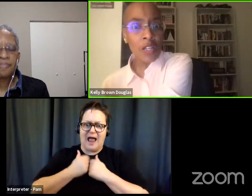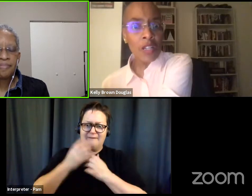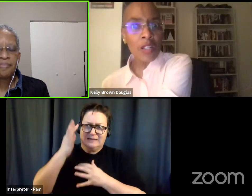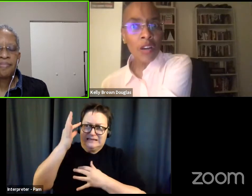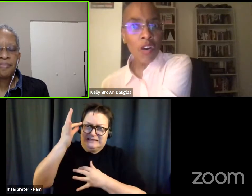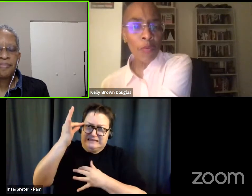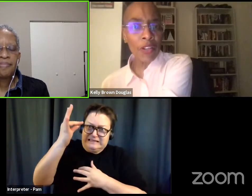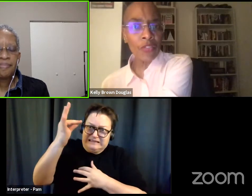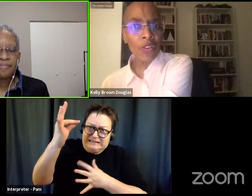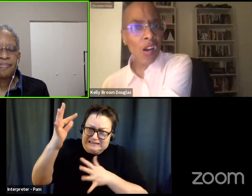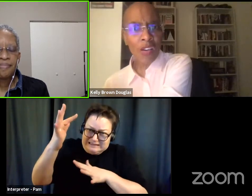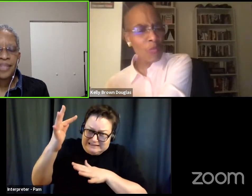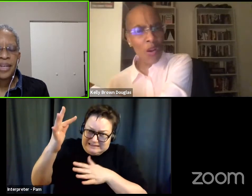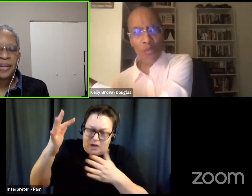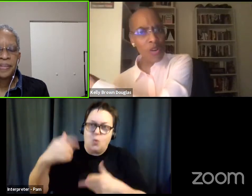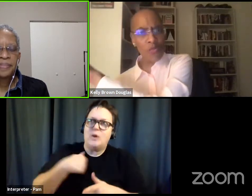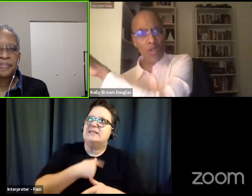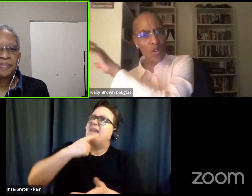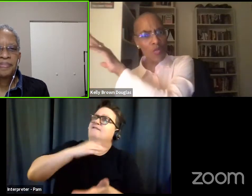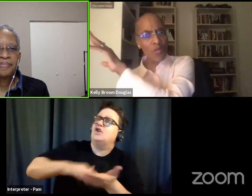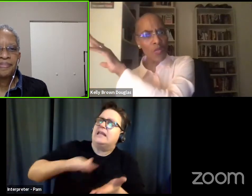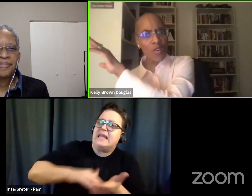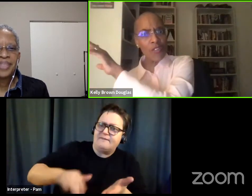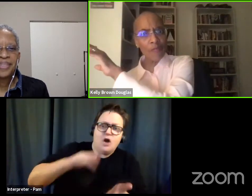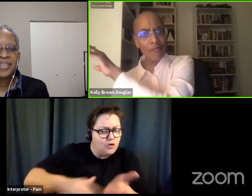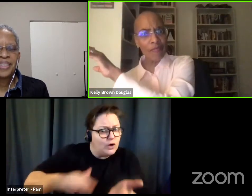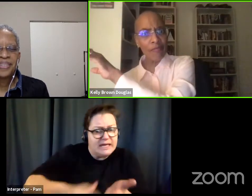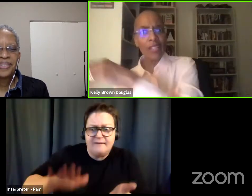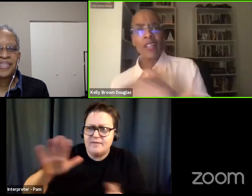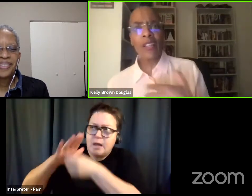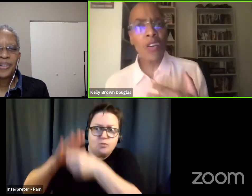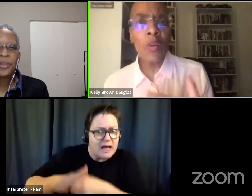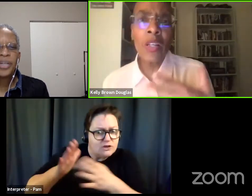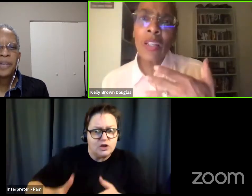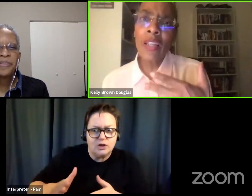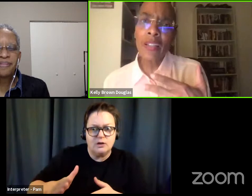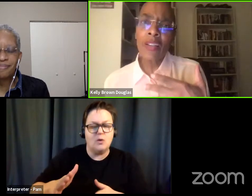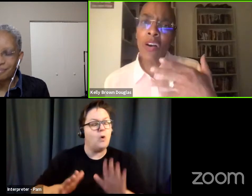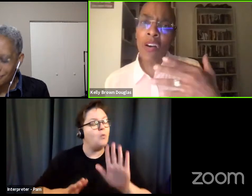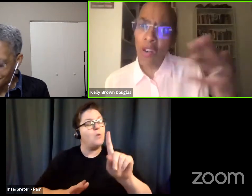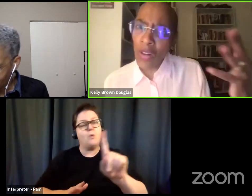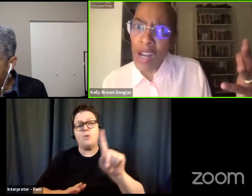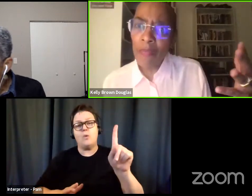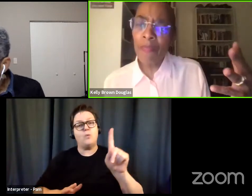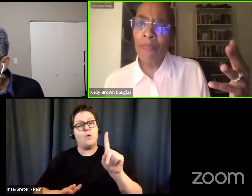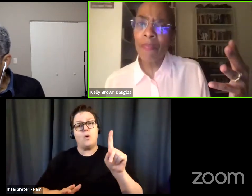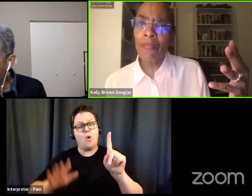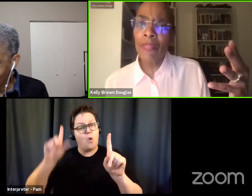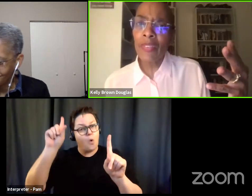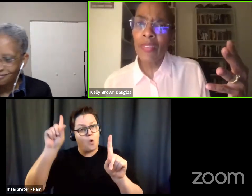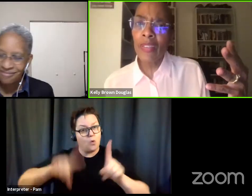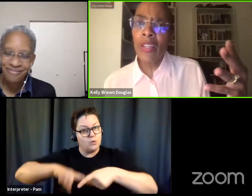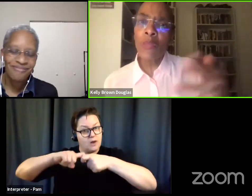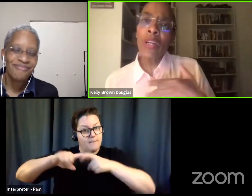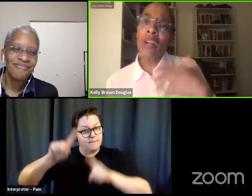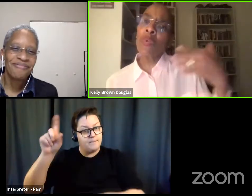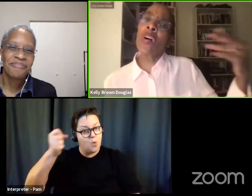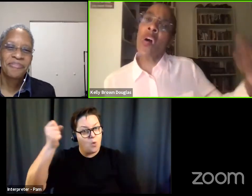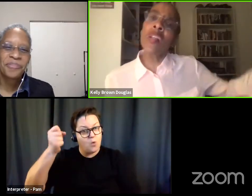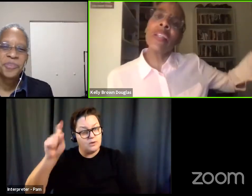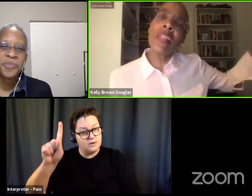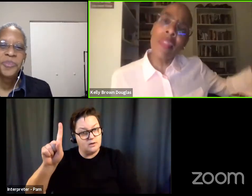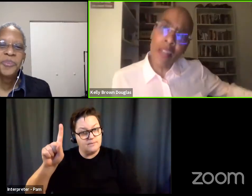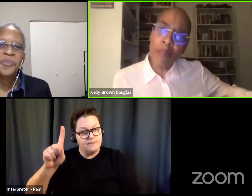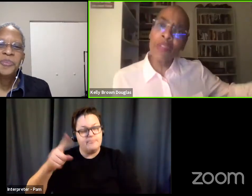forgive your mm-hmm. oppressor. Oh, whoa. Yeah, yeah. No. Hold up.